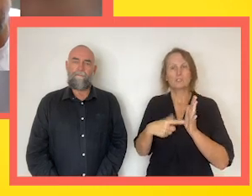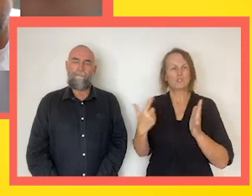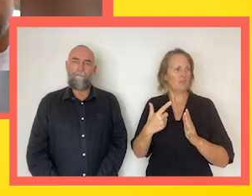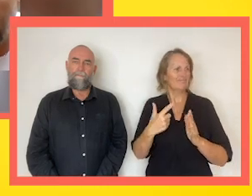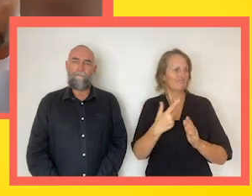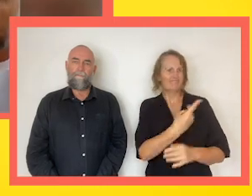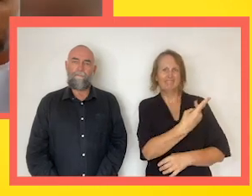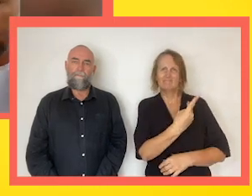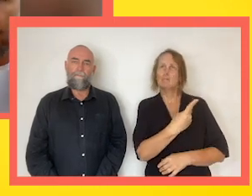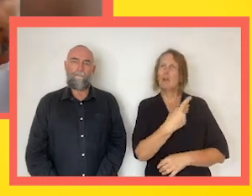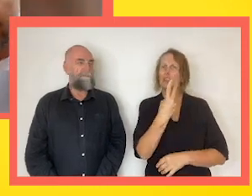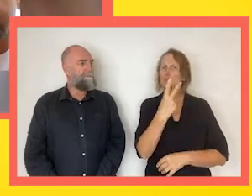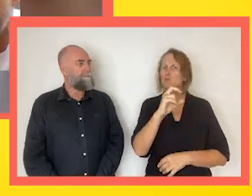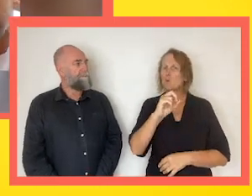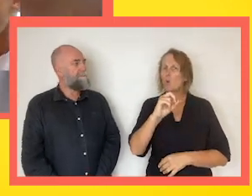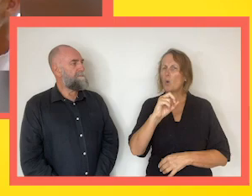started way back when. So that would have been